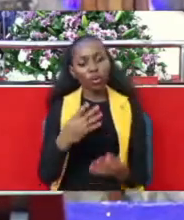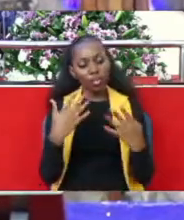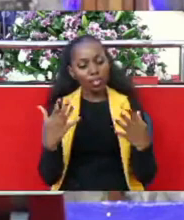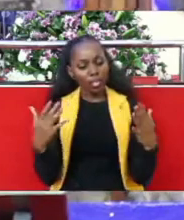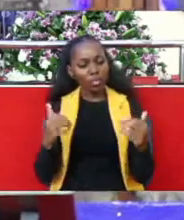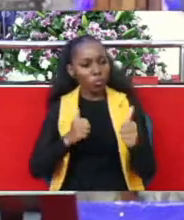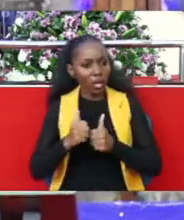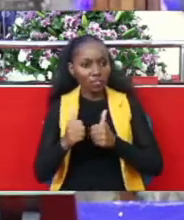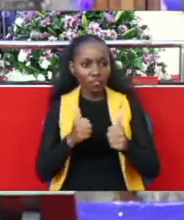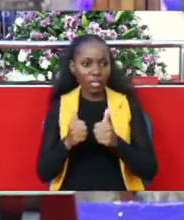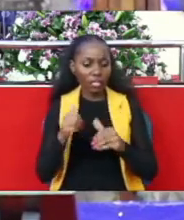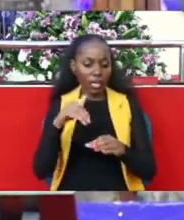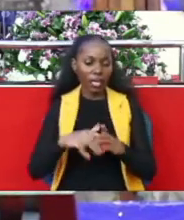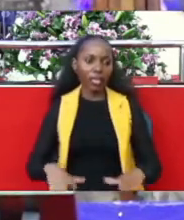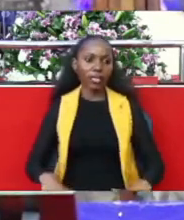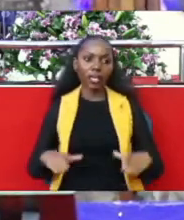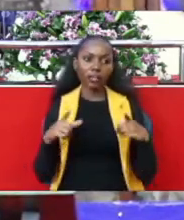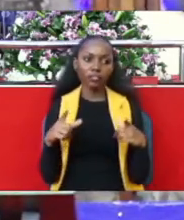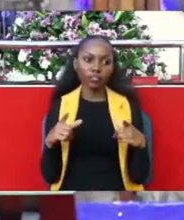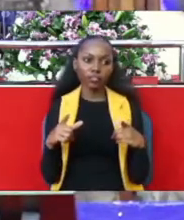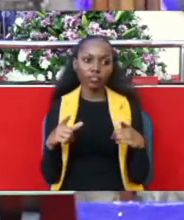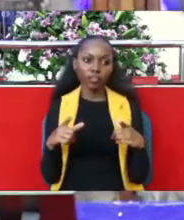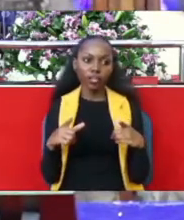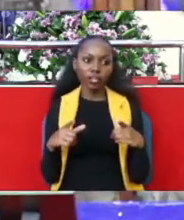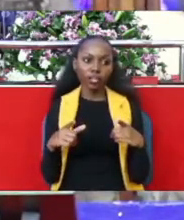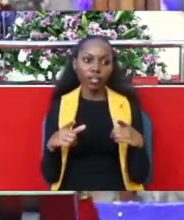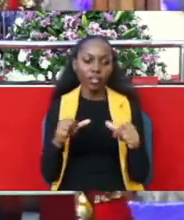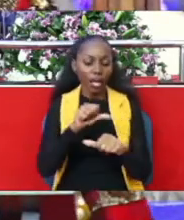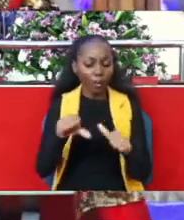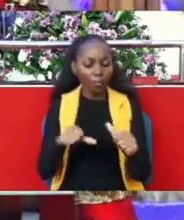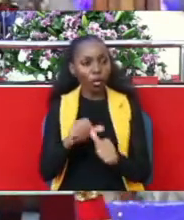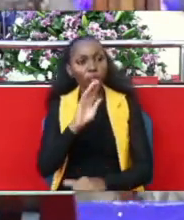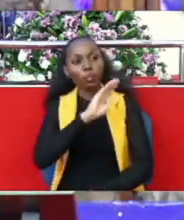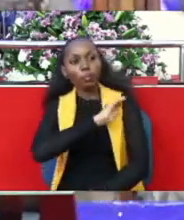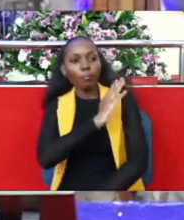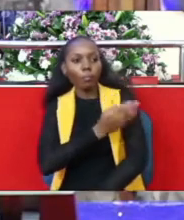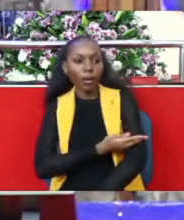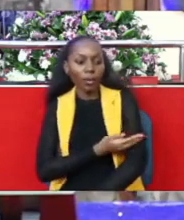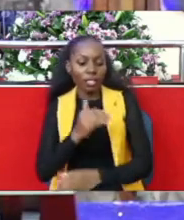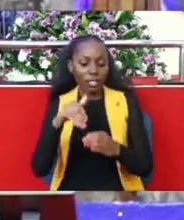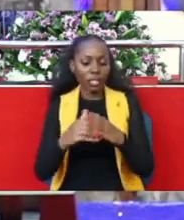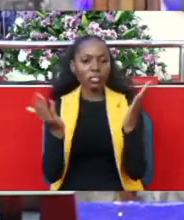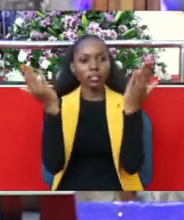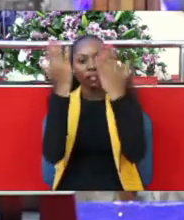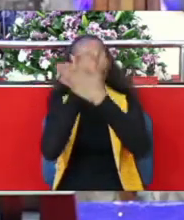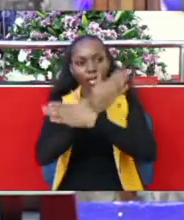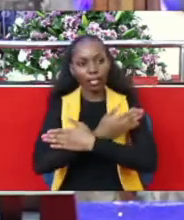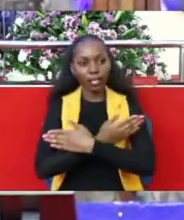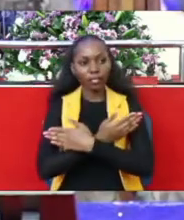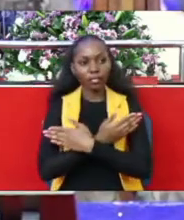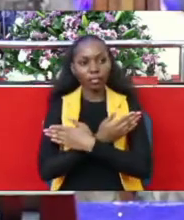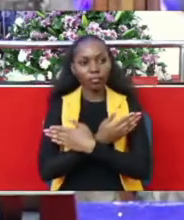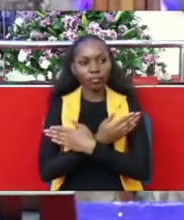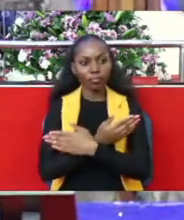categories. Hizi ni viwango of powers. Vikundi vya nguvu in the dark world. Ambazo ni ziko katika ulimwengu wa giza. When we